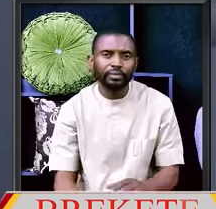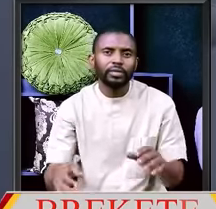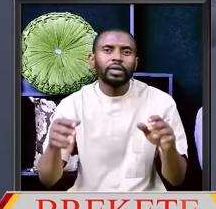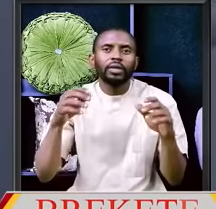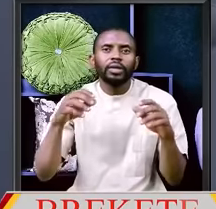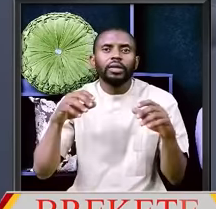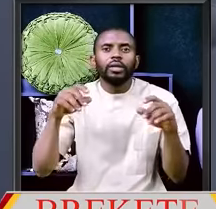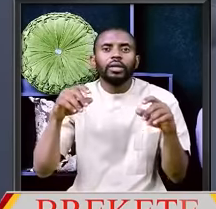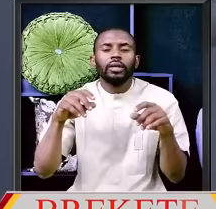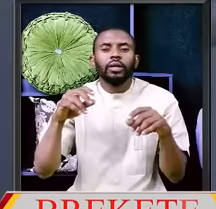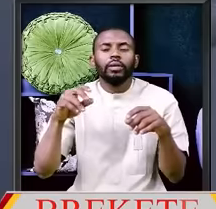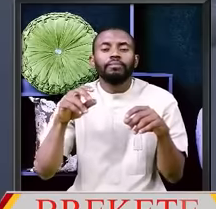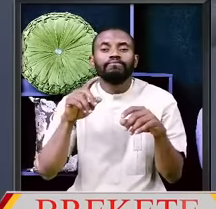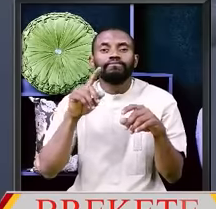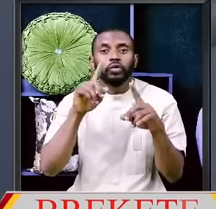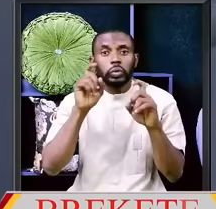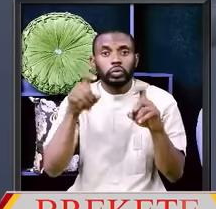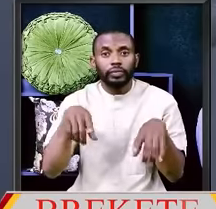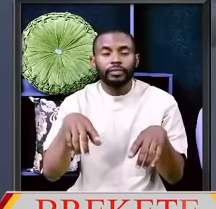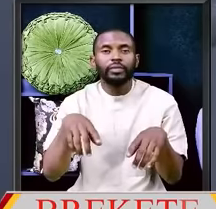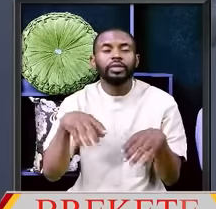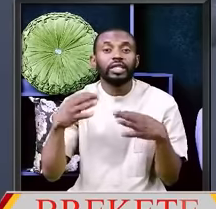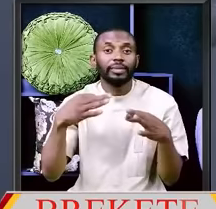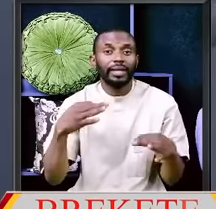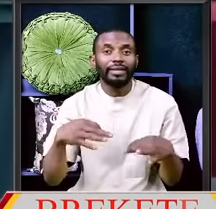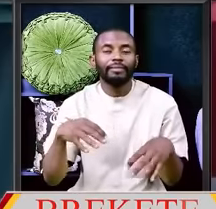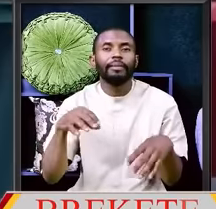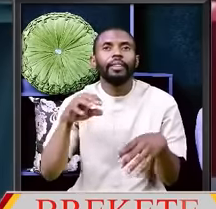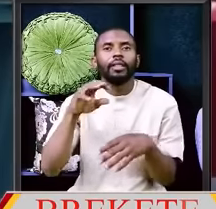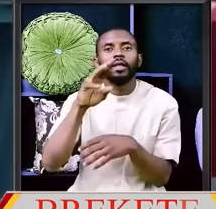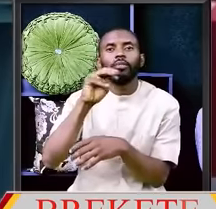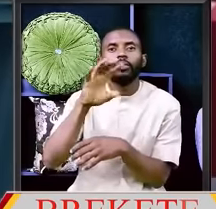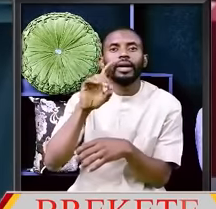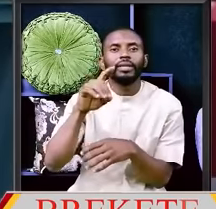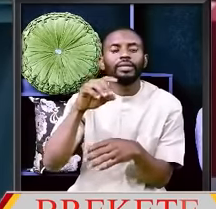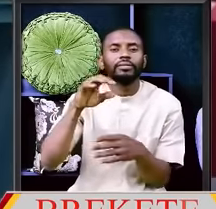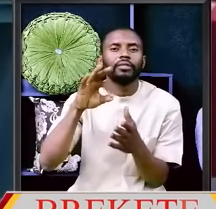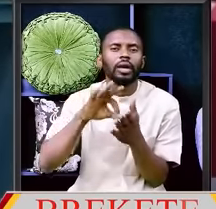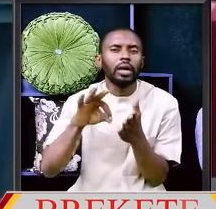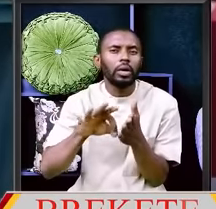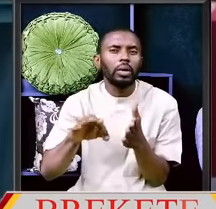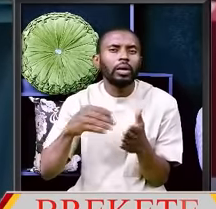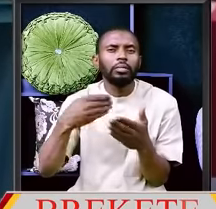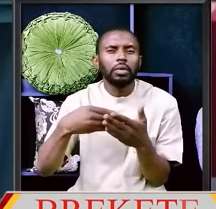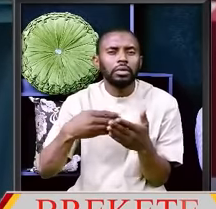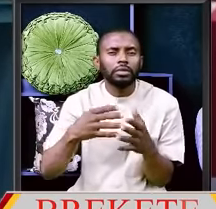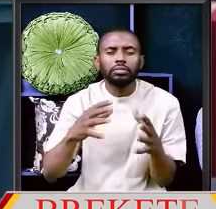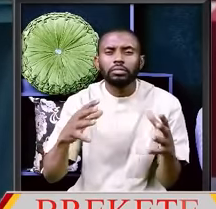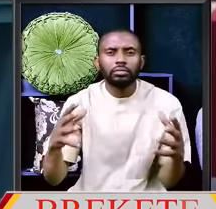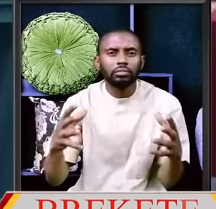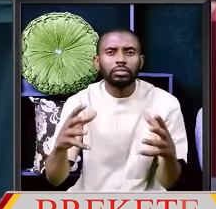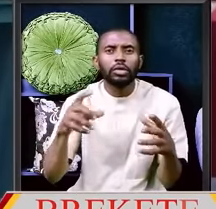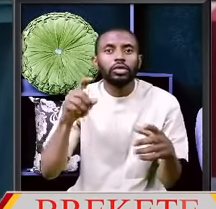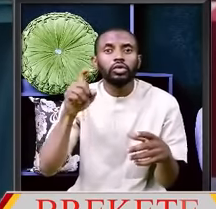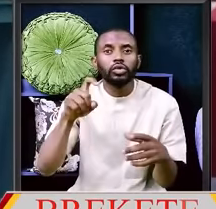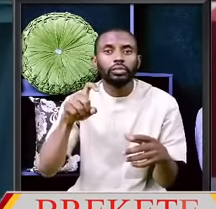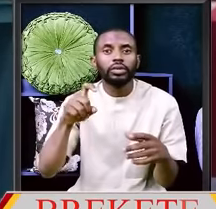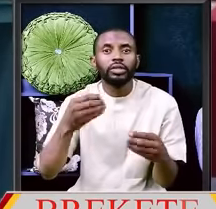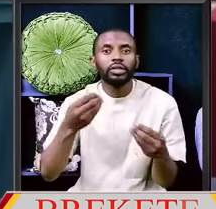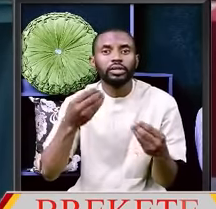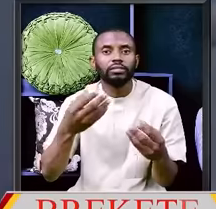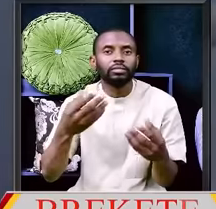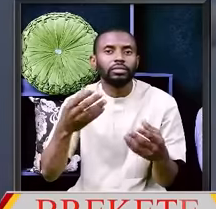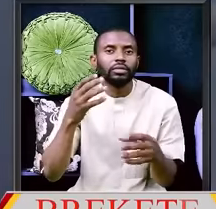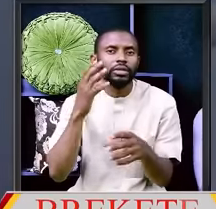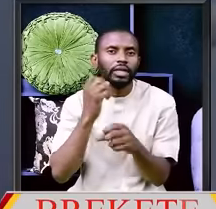from different angle. You know what I'm saying? From different angle. So that account, the mobile